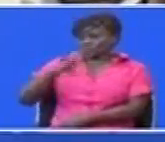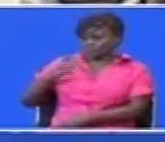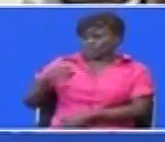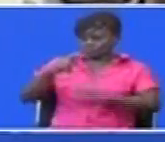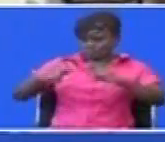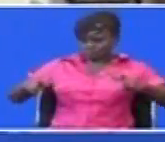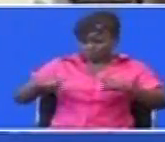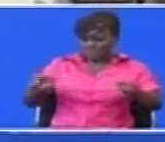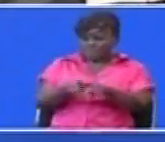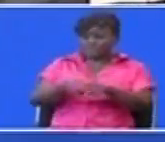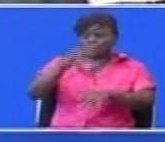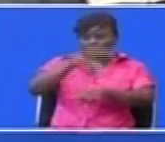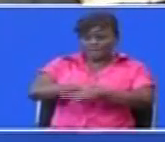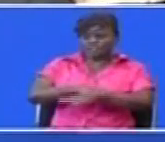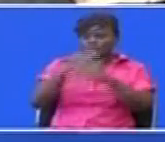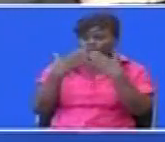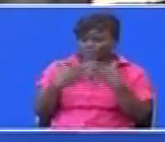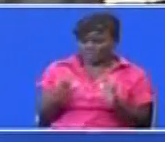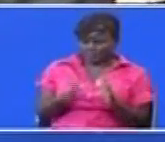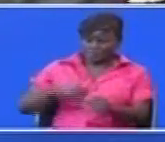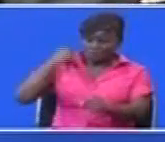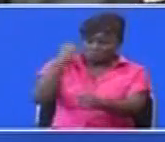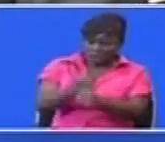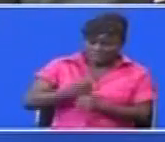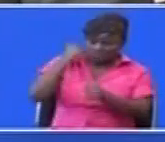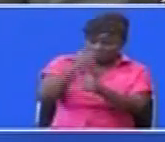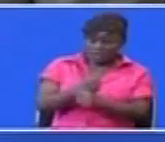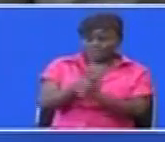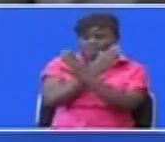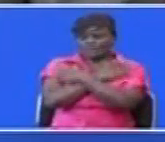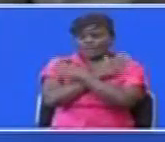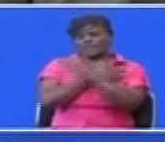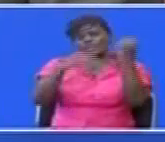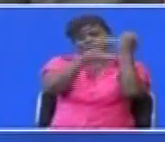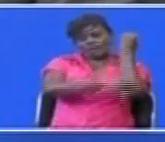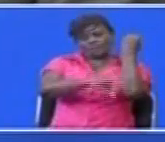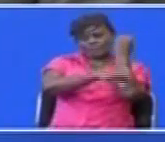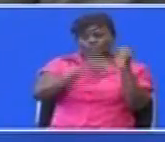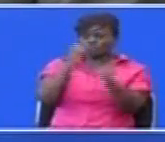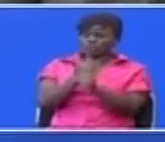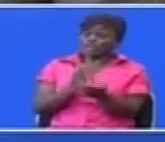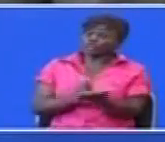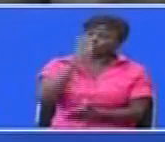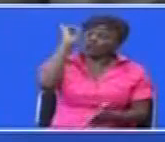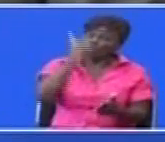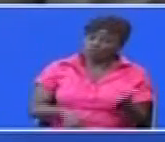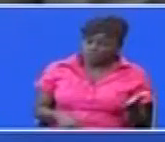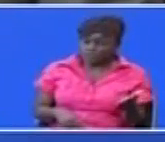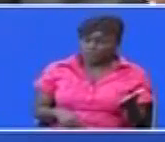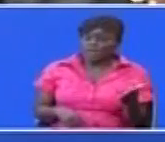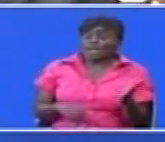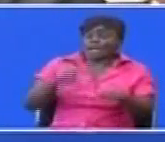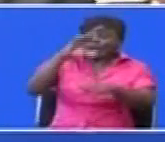fraud has also been frozen. We are working with other friendly governments to ensure that